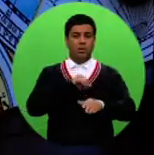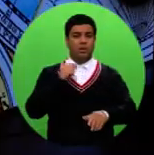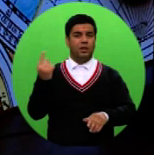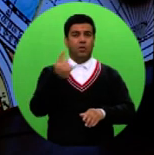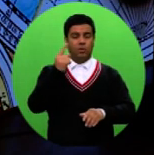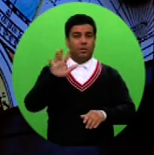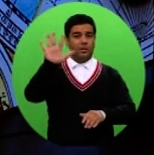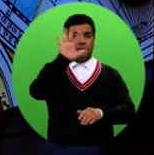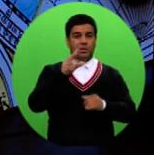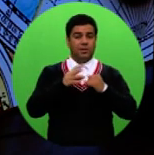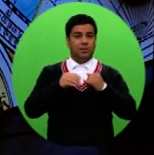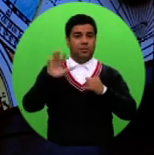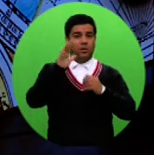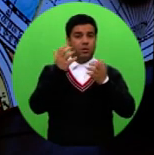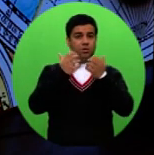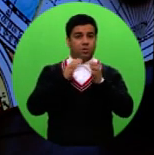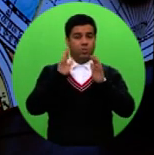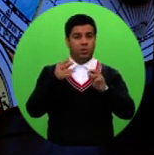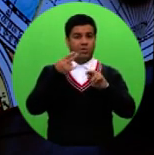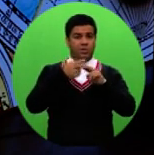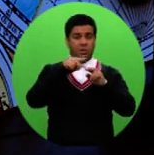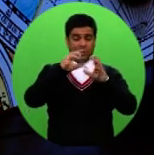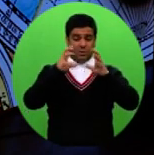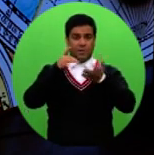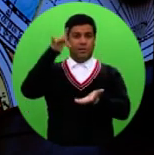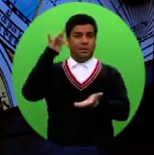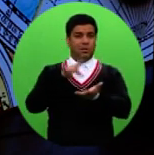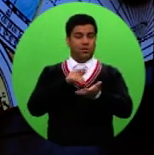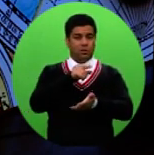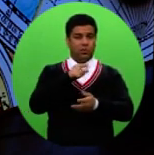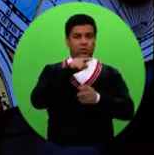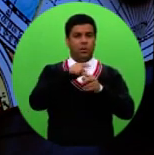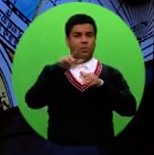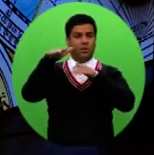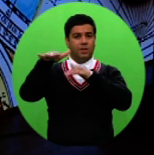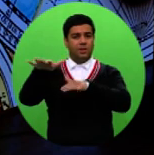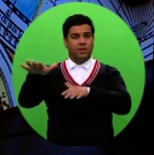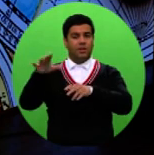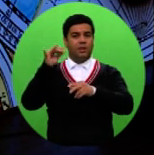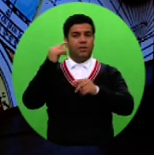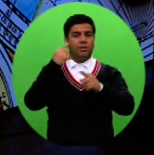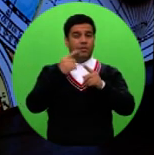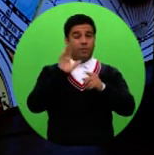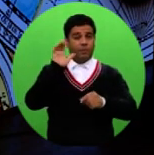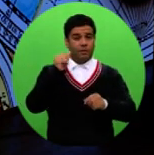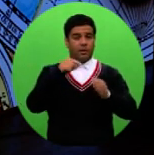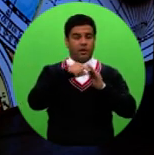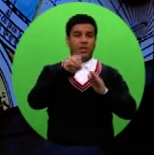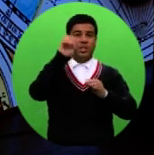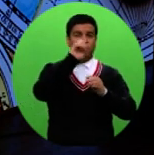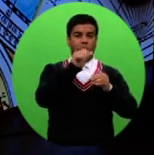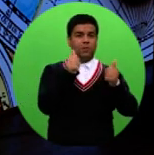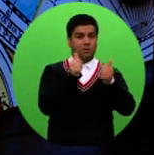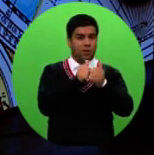yagona qit'a hisoblanadi. Afrikaning shimoliy qismidan O'rta dengiz va Gibraltar bo'g'ozi orqali